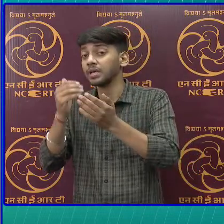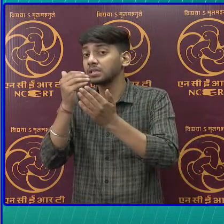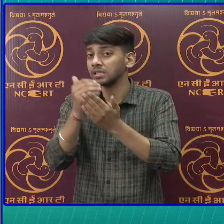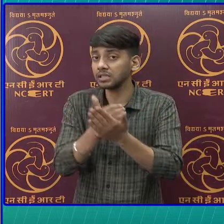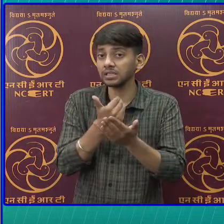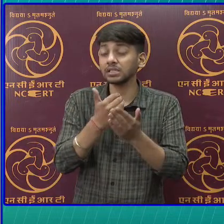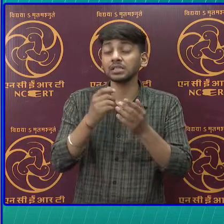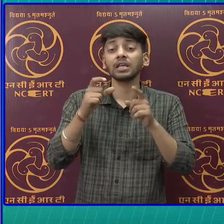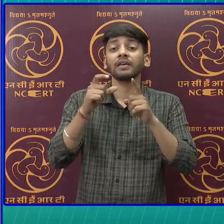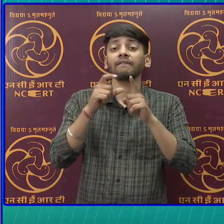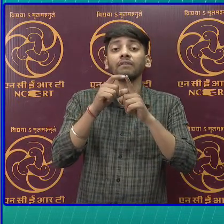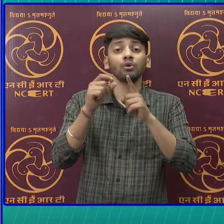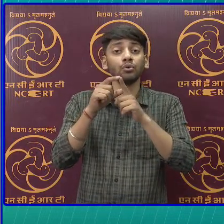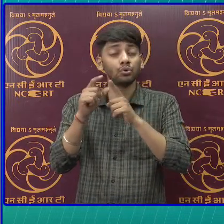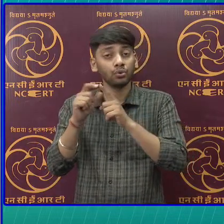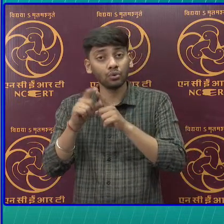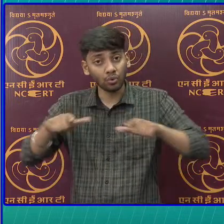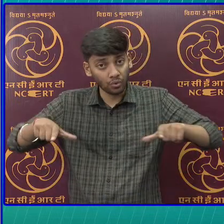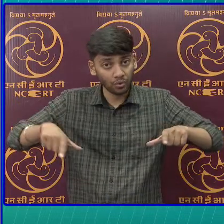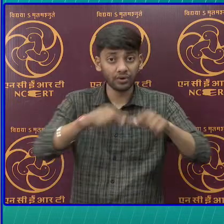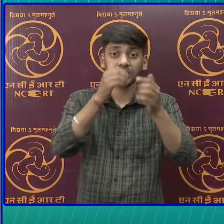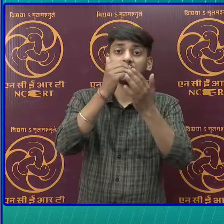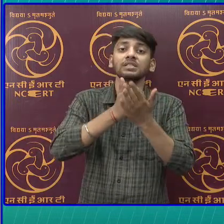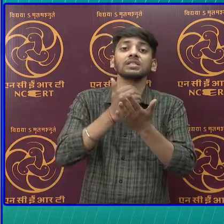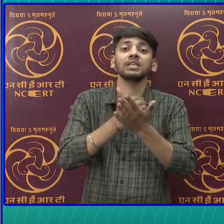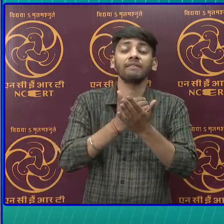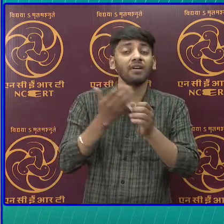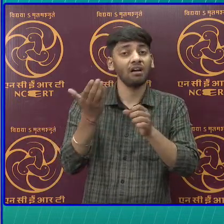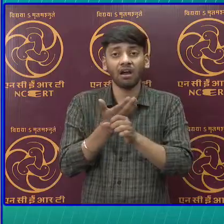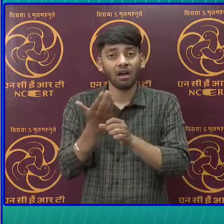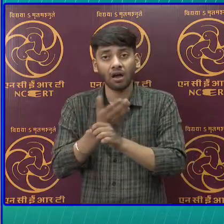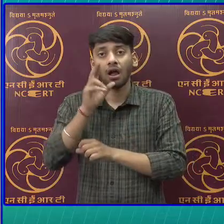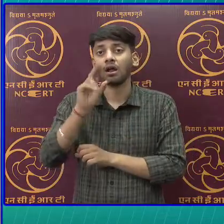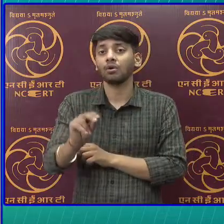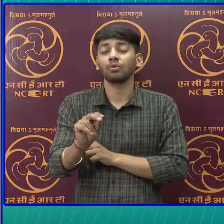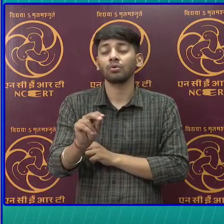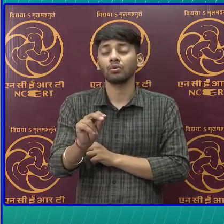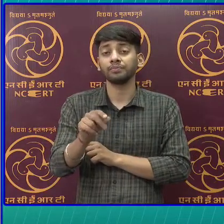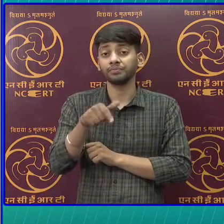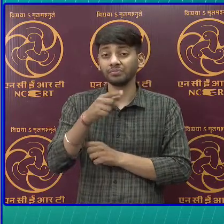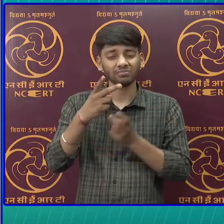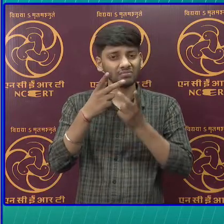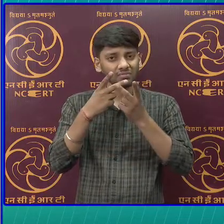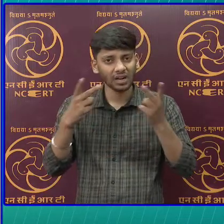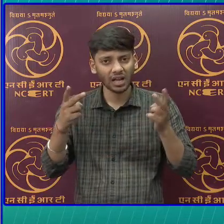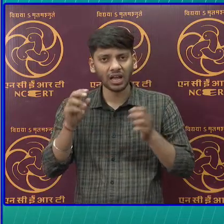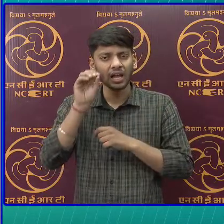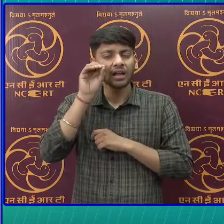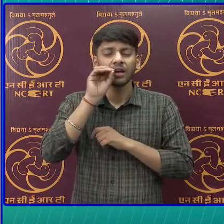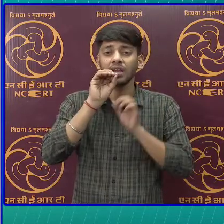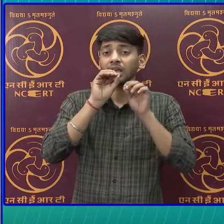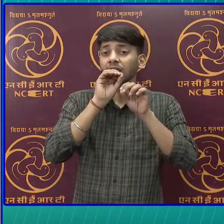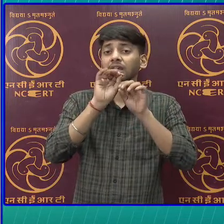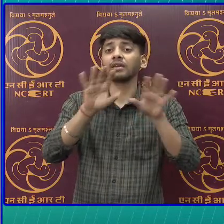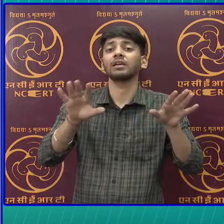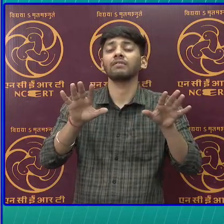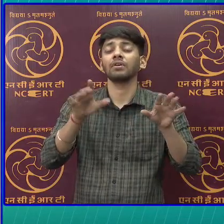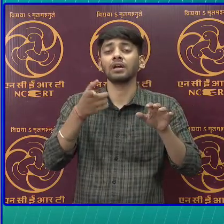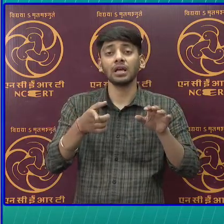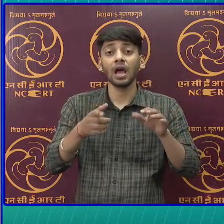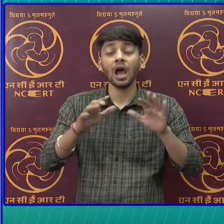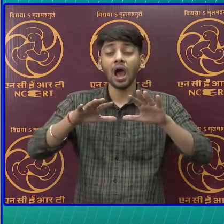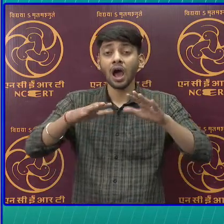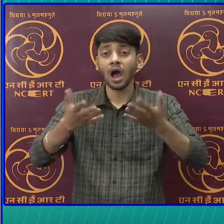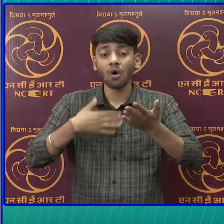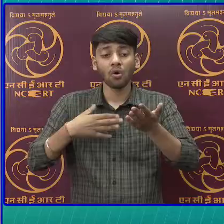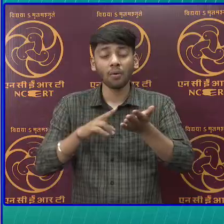killing trees. Exactly, and I guess we will get a lot of messages regarding to save our nature and how we can save our